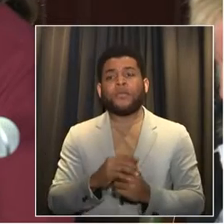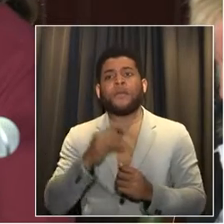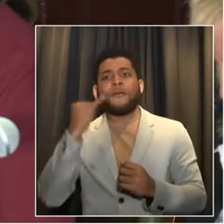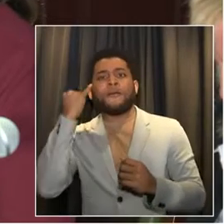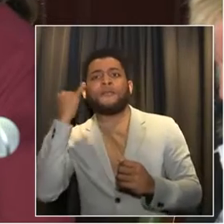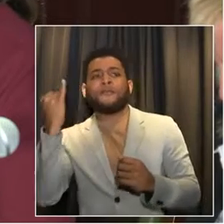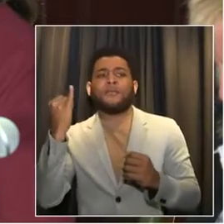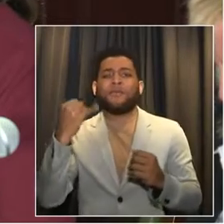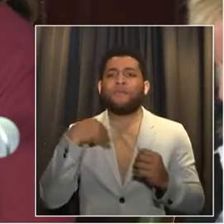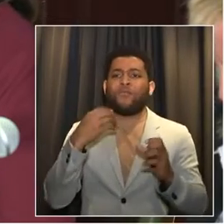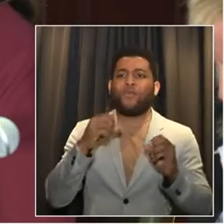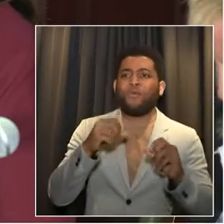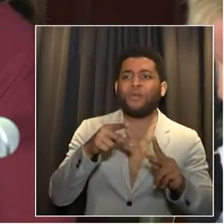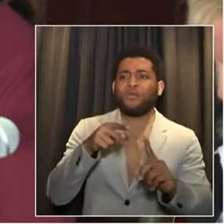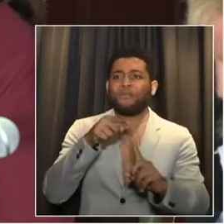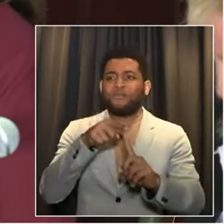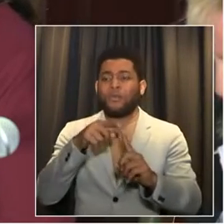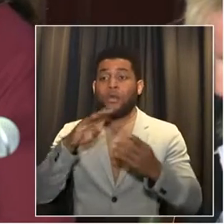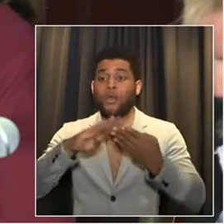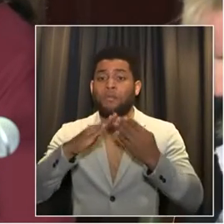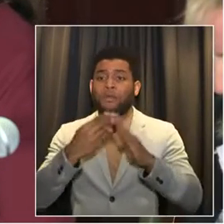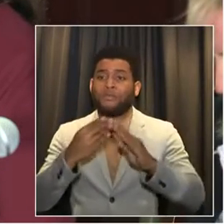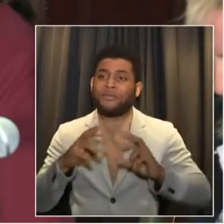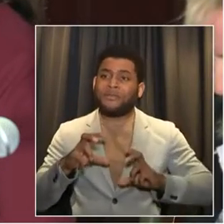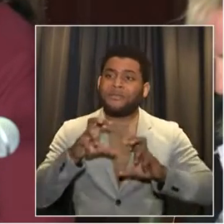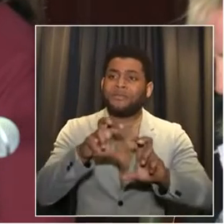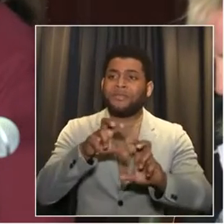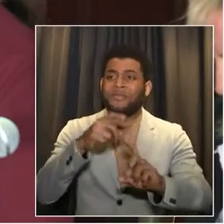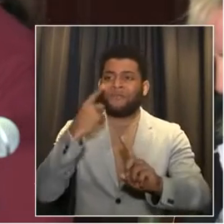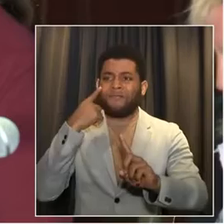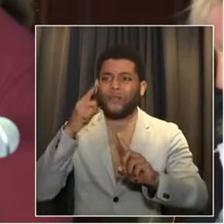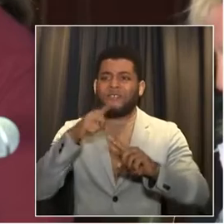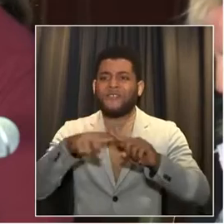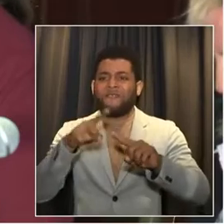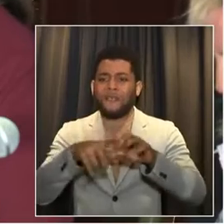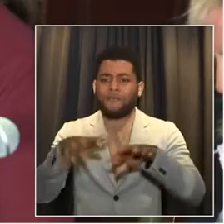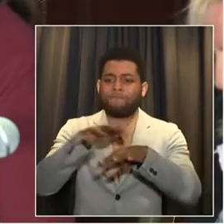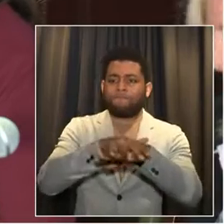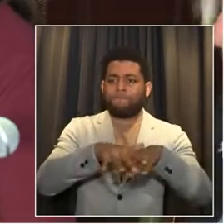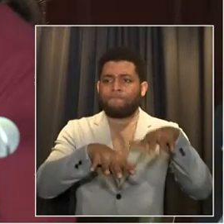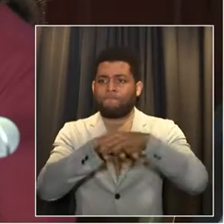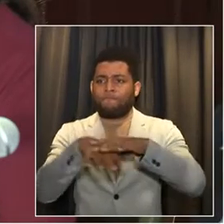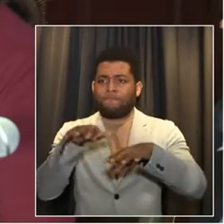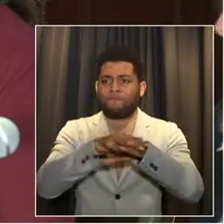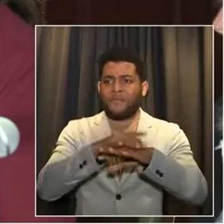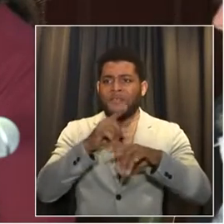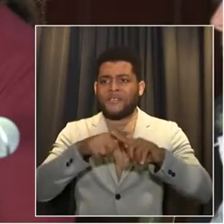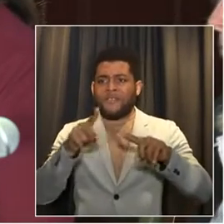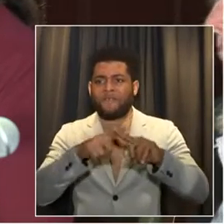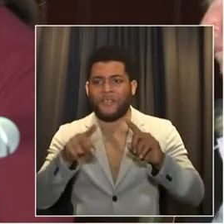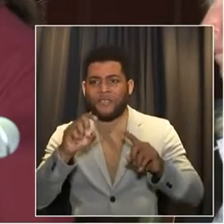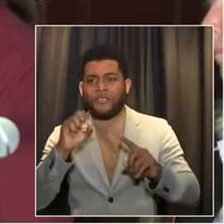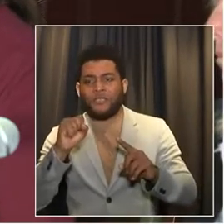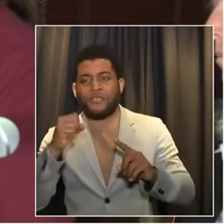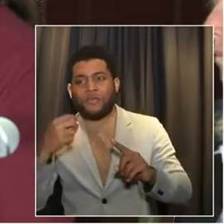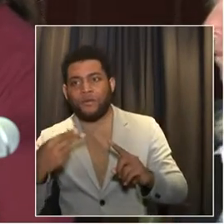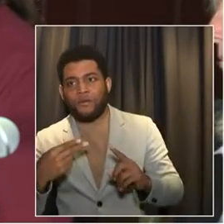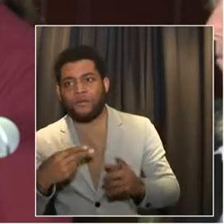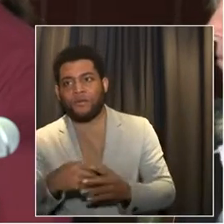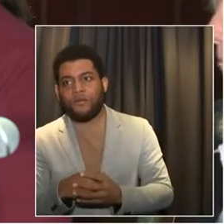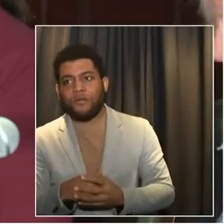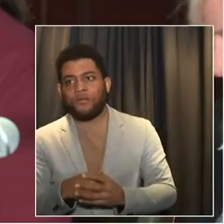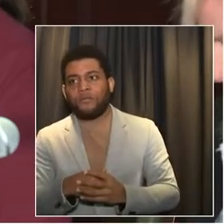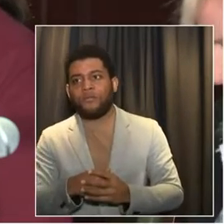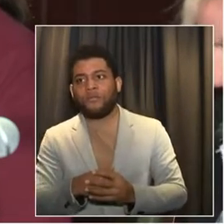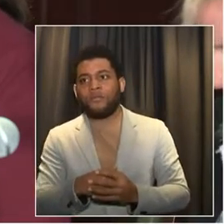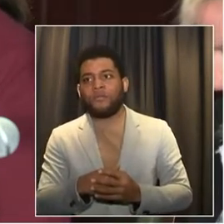community input, I think that there's going to be different layers of it, and there's different stakeholders, whether it's the tourism industry and the